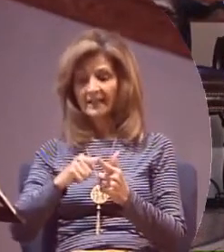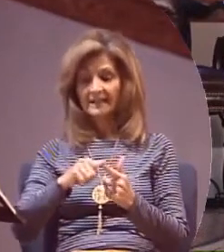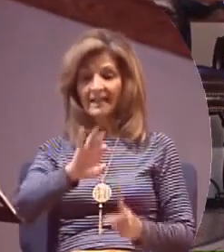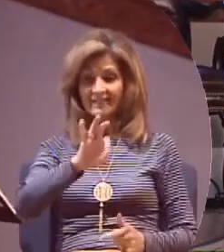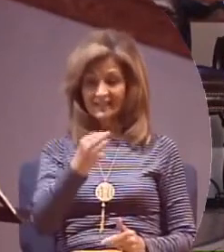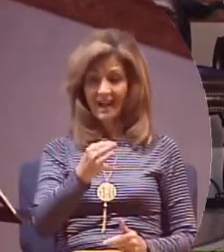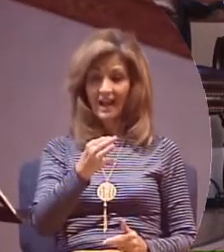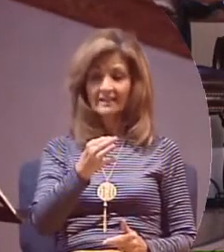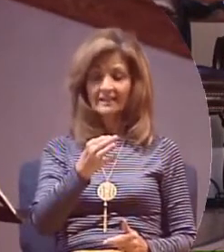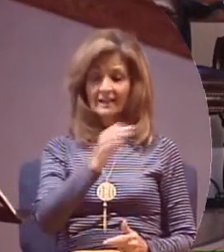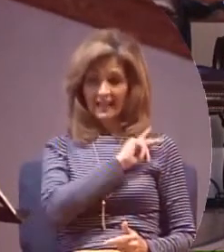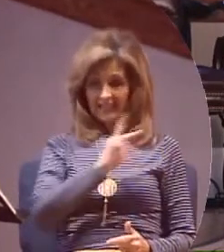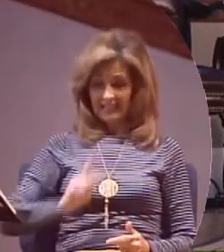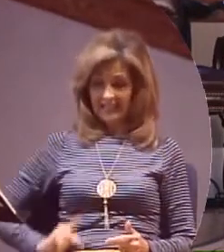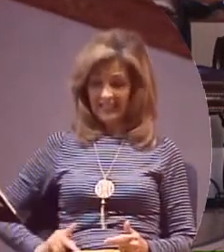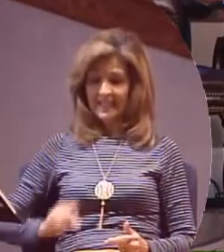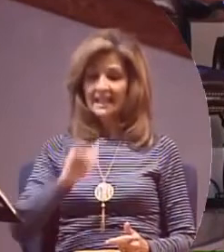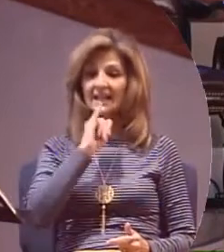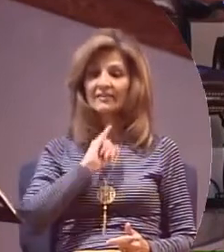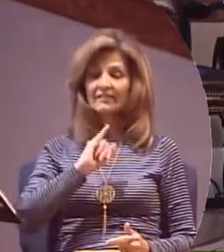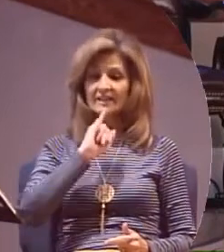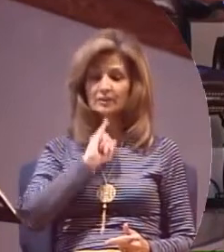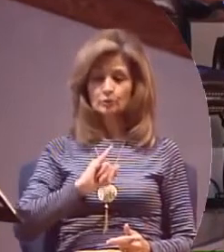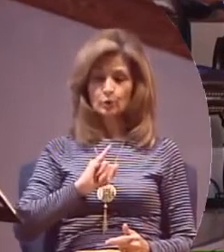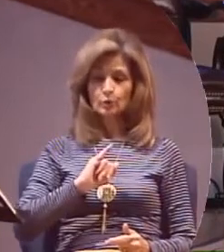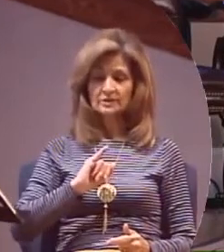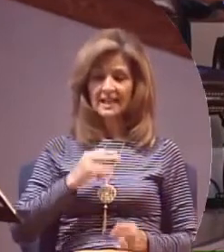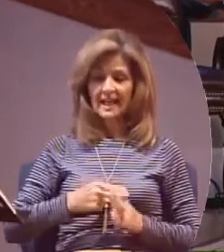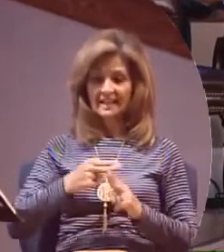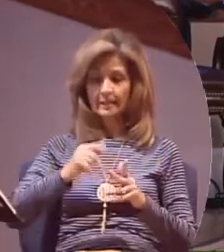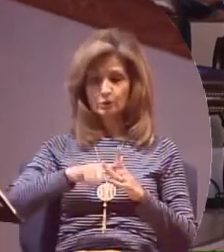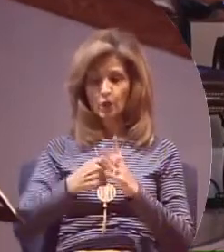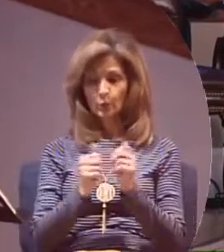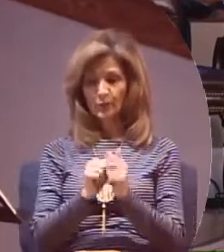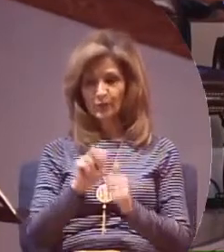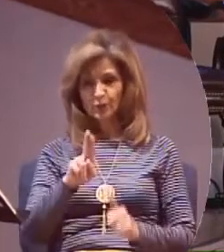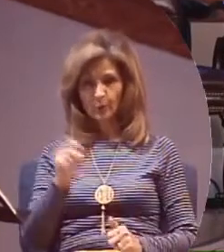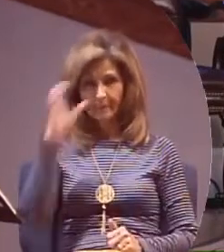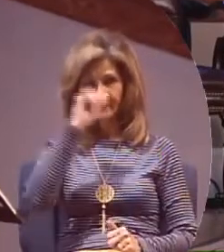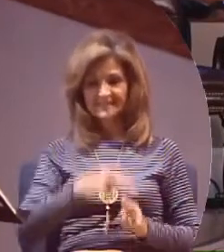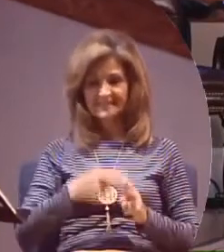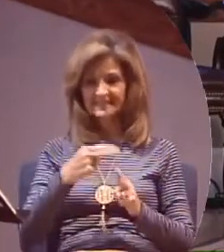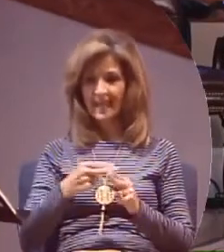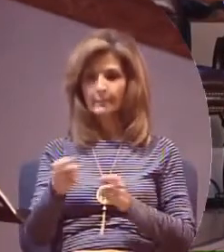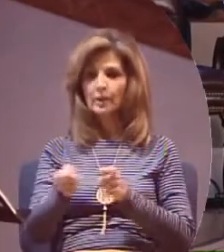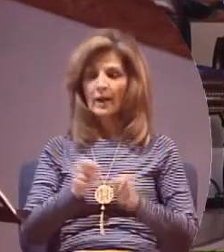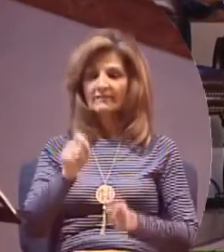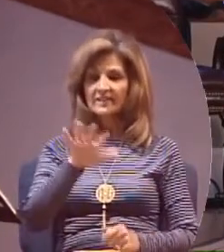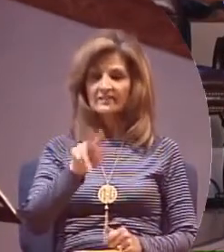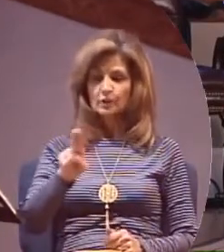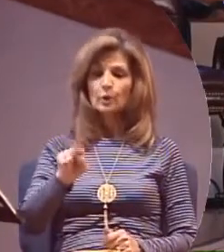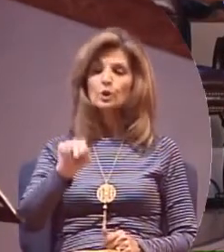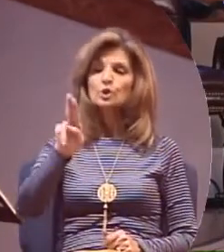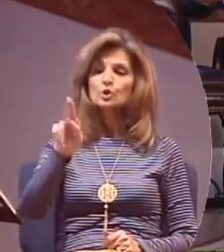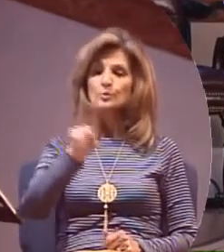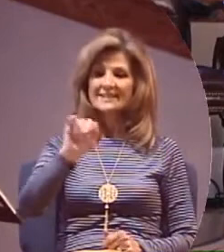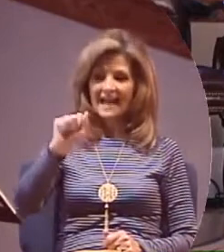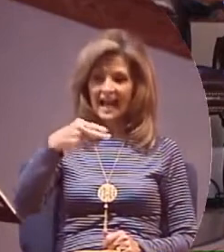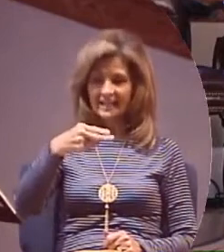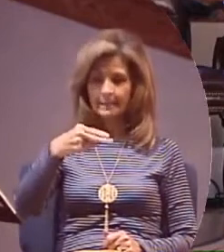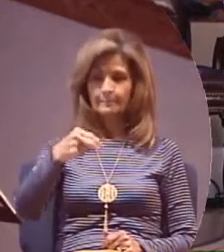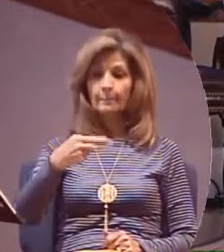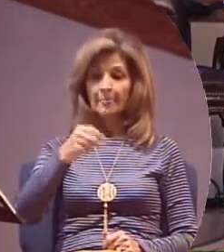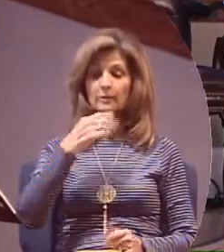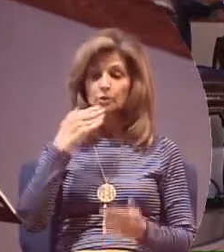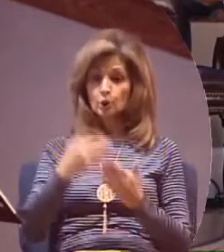southern kingdom of Israel after the split, the ninth king, and he reigned for 52 years. And old Uzziah was